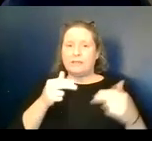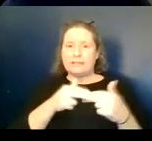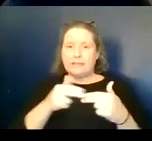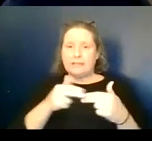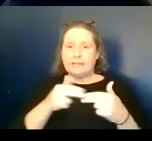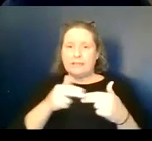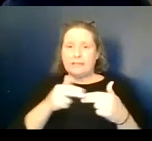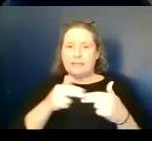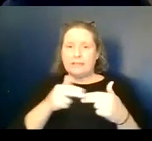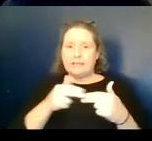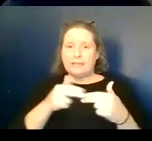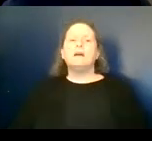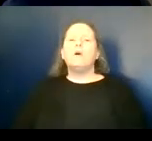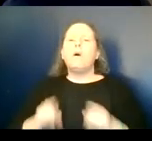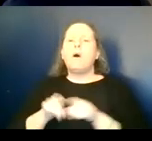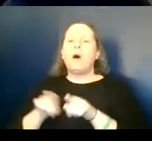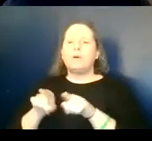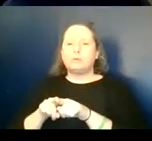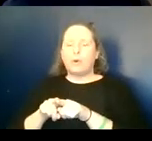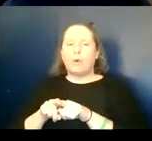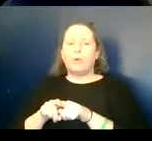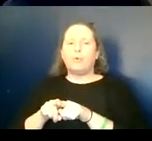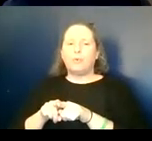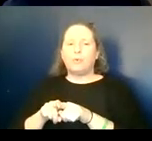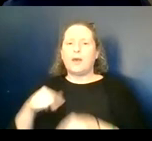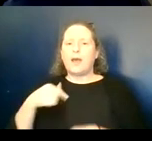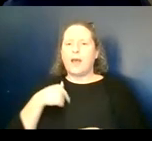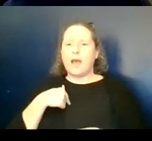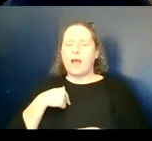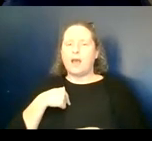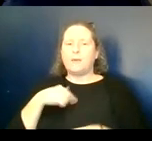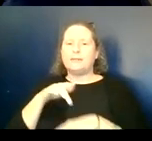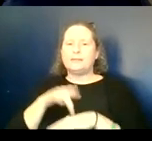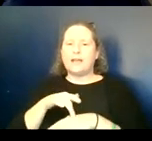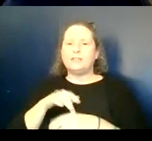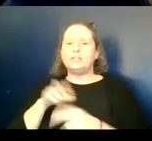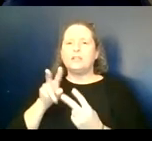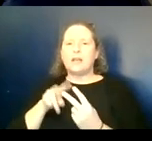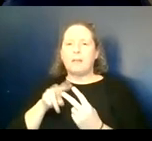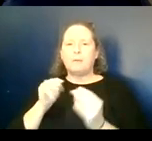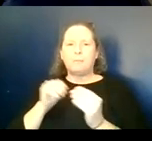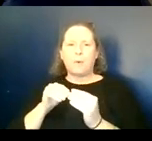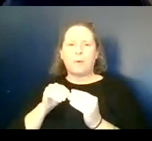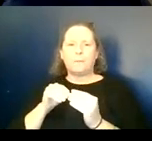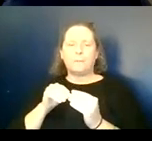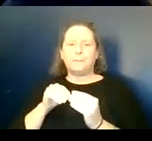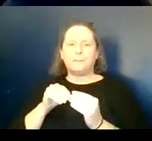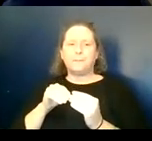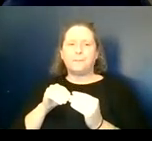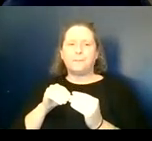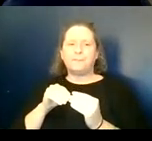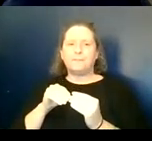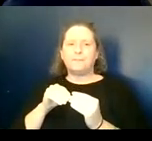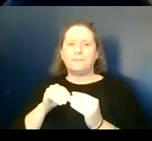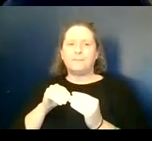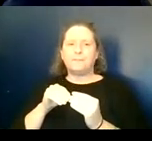we'll also get into, I'll get into a couple more as well. Let's say whether